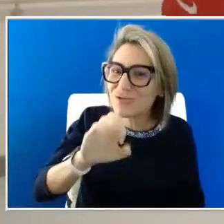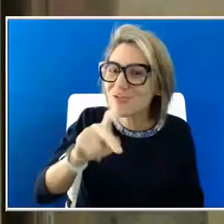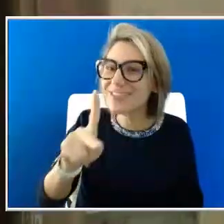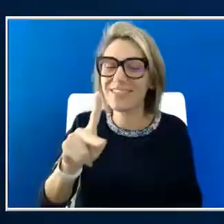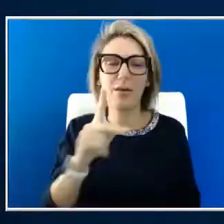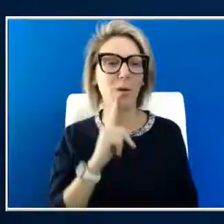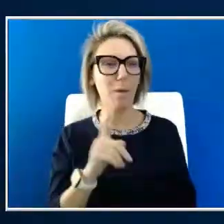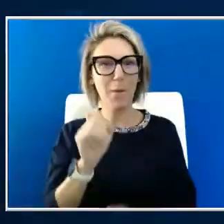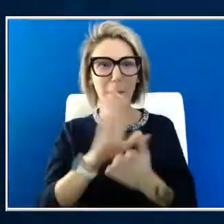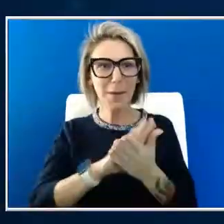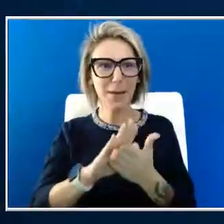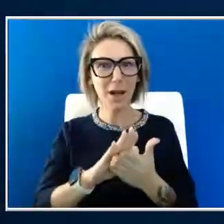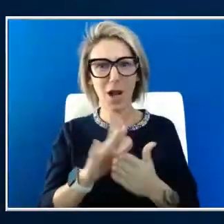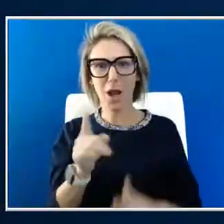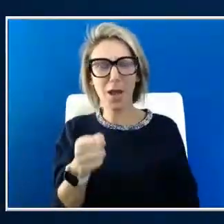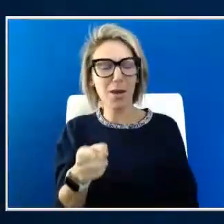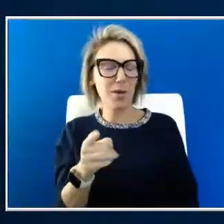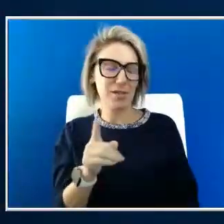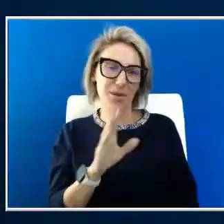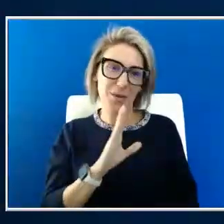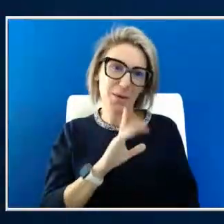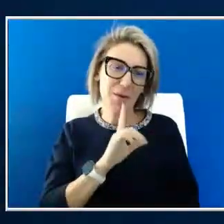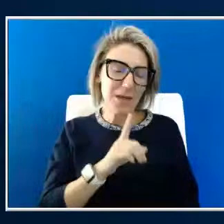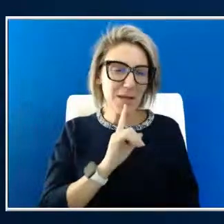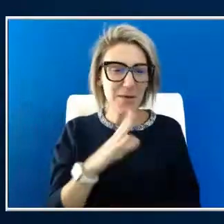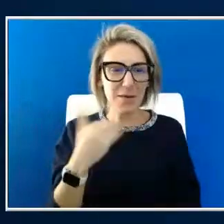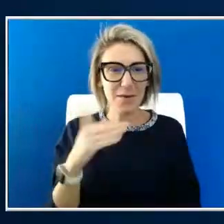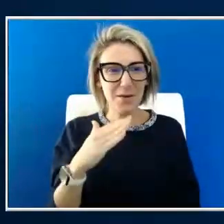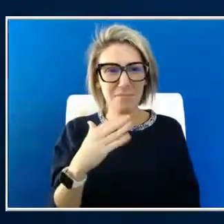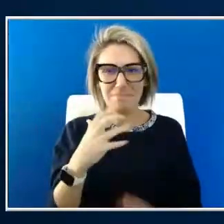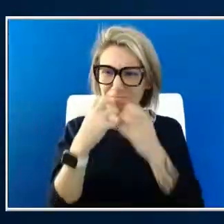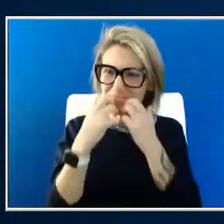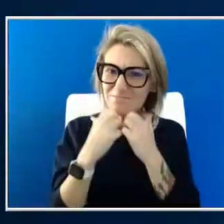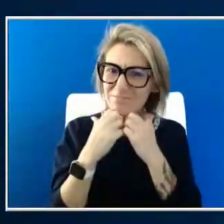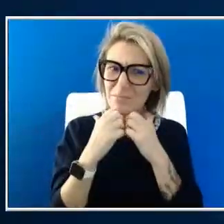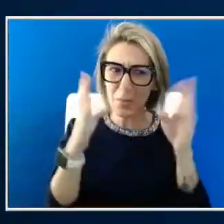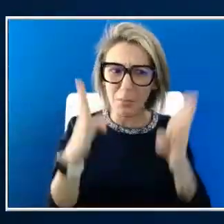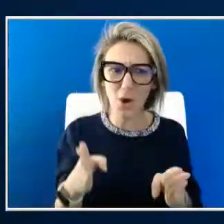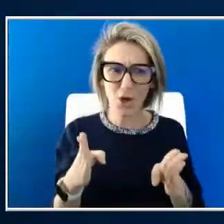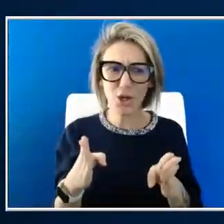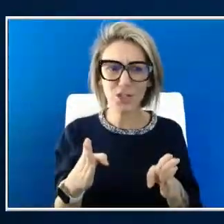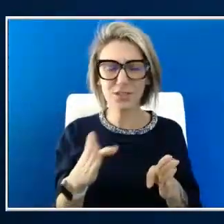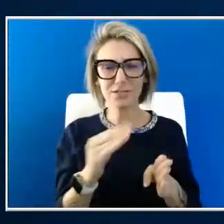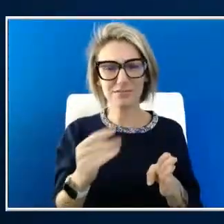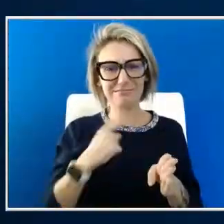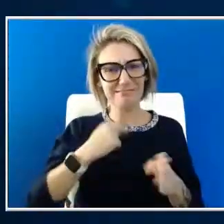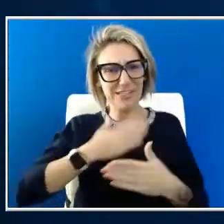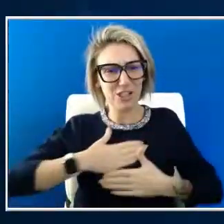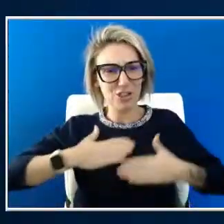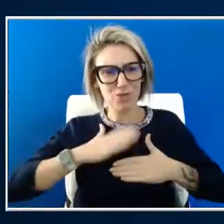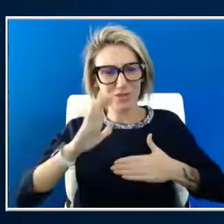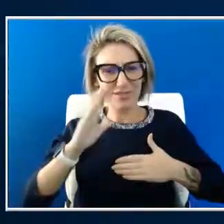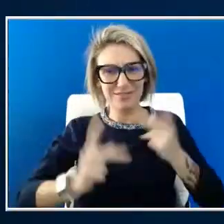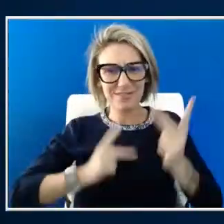really nice. He was a very compassionate person, and I enjoyed his visit. And he had